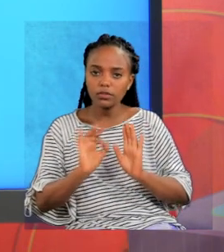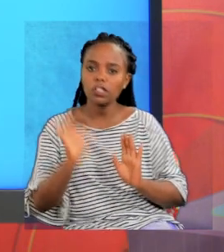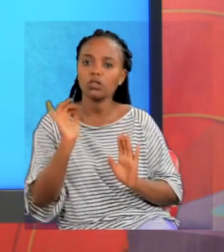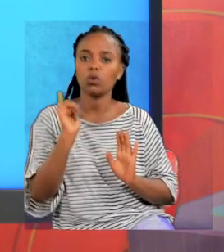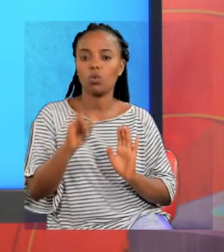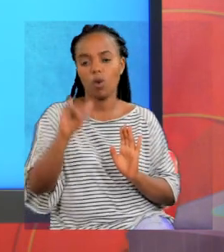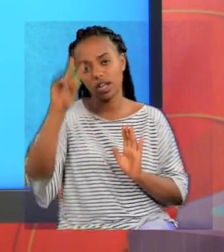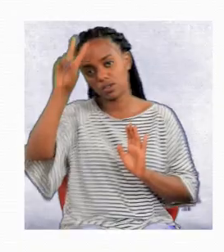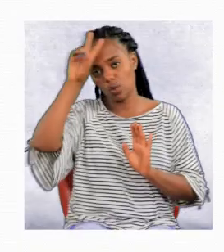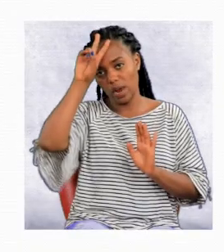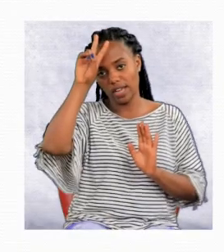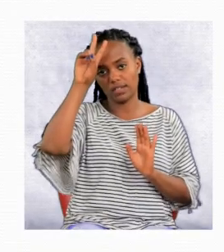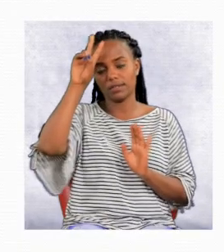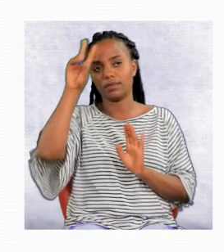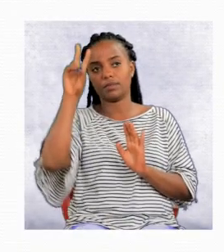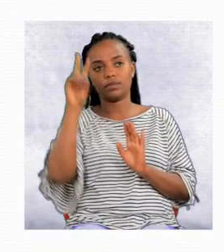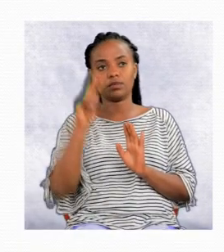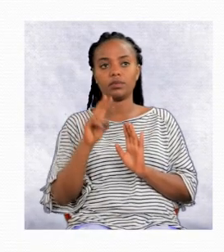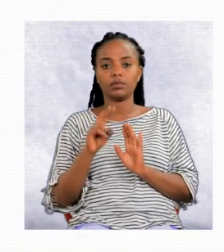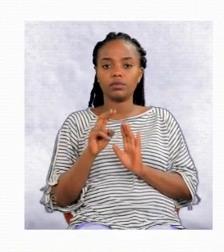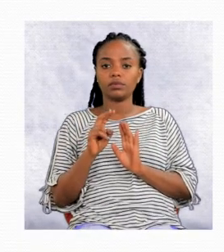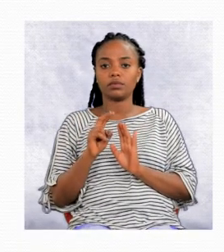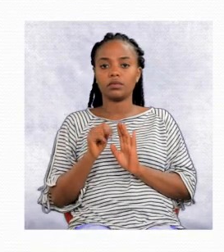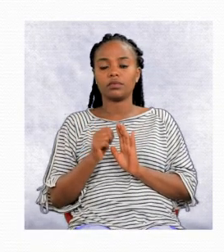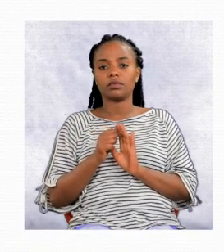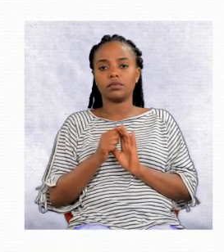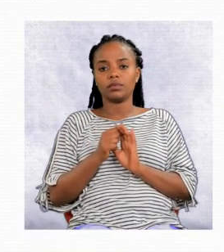y squared